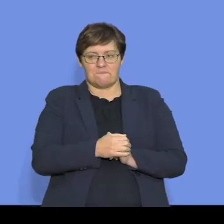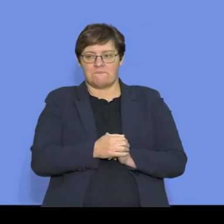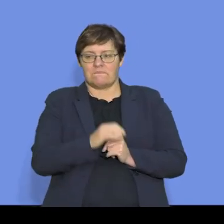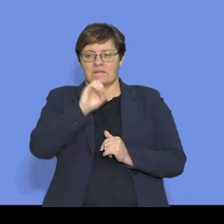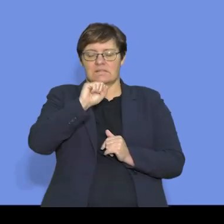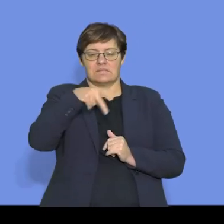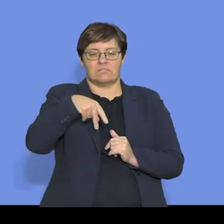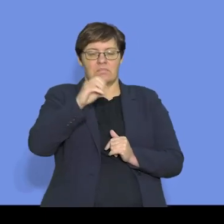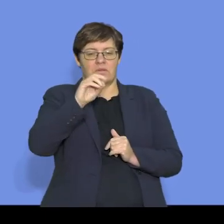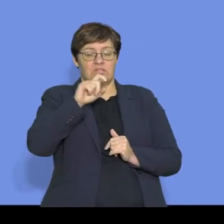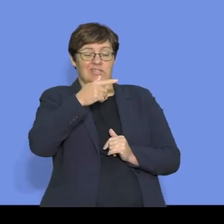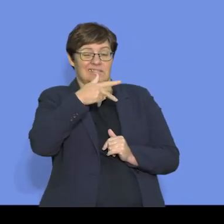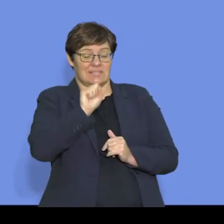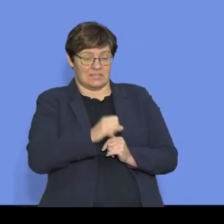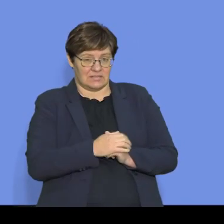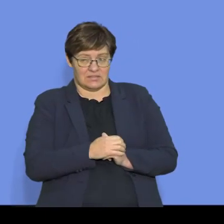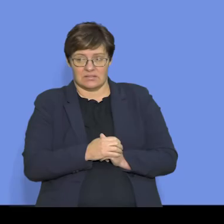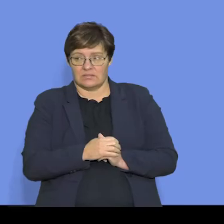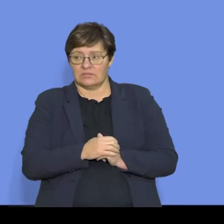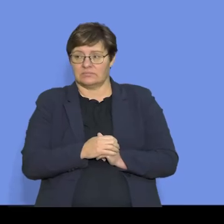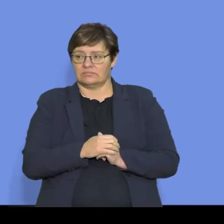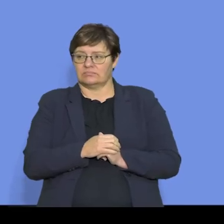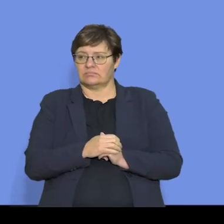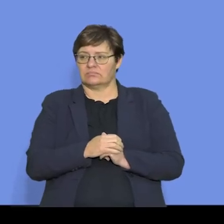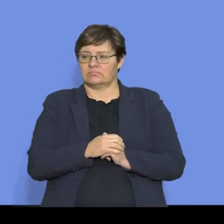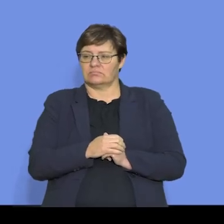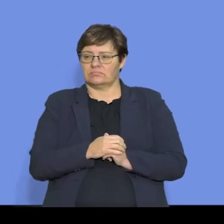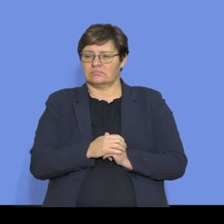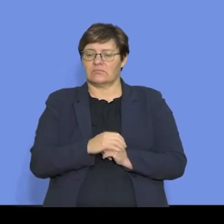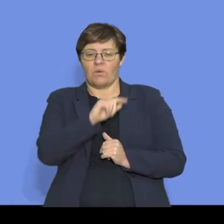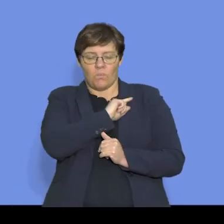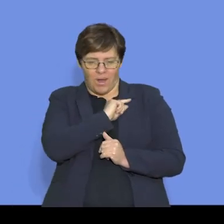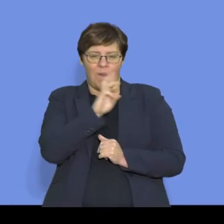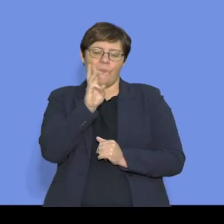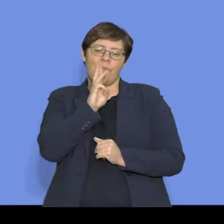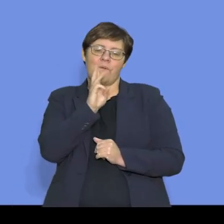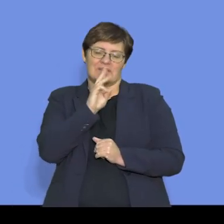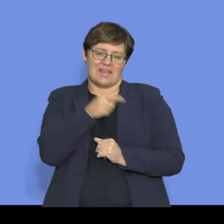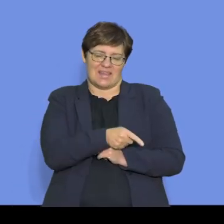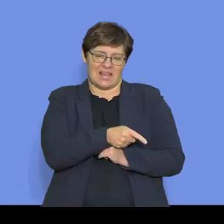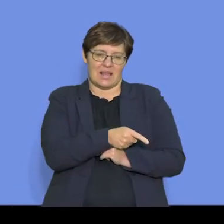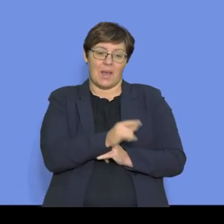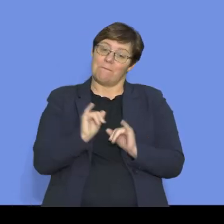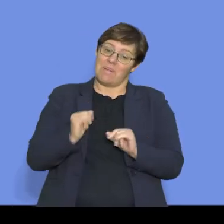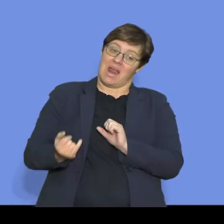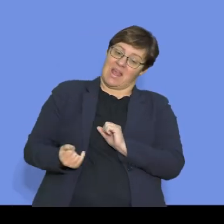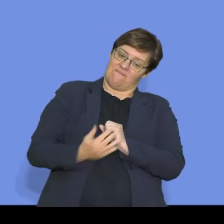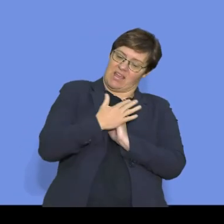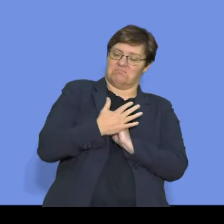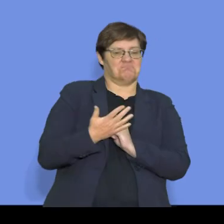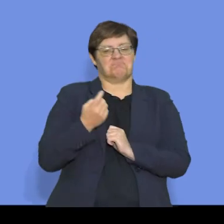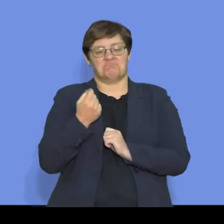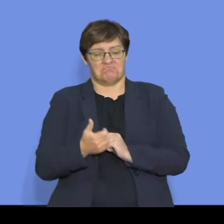the sponges. They have, probably because they live in water, they have not been as